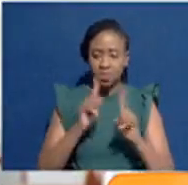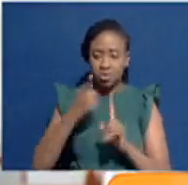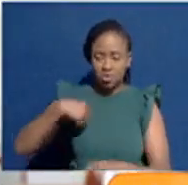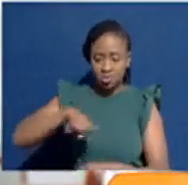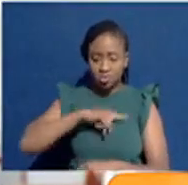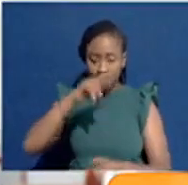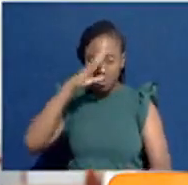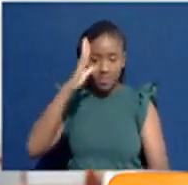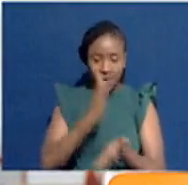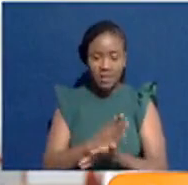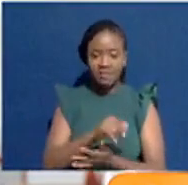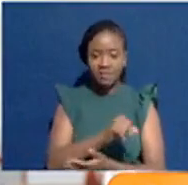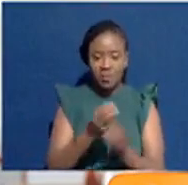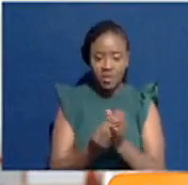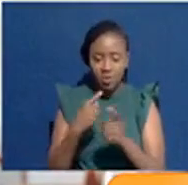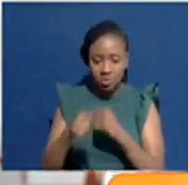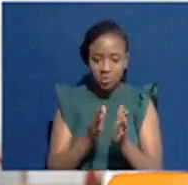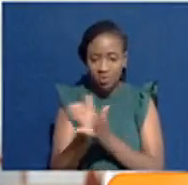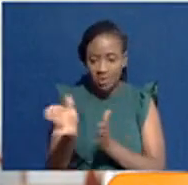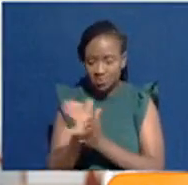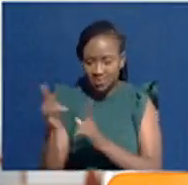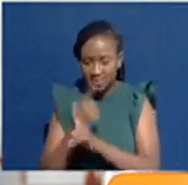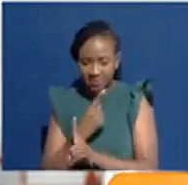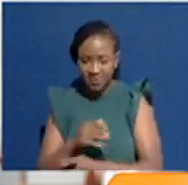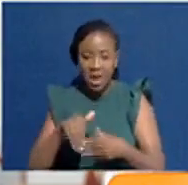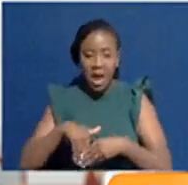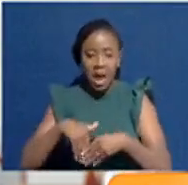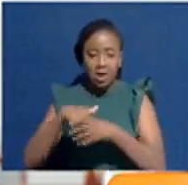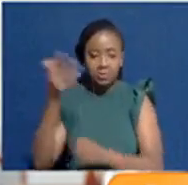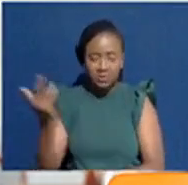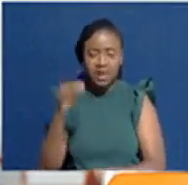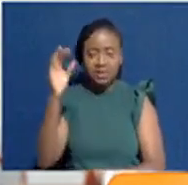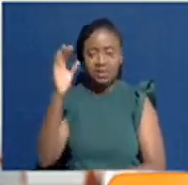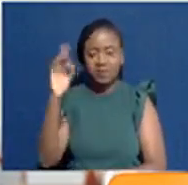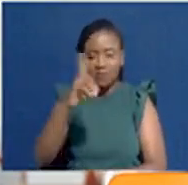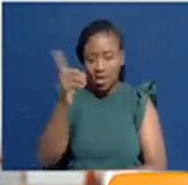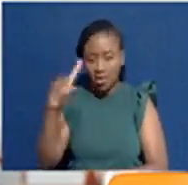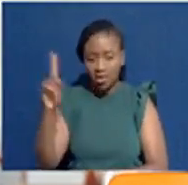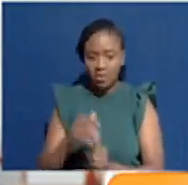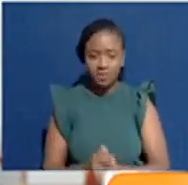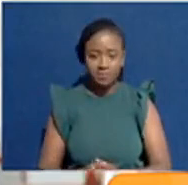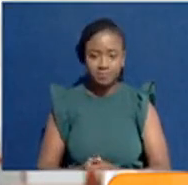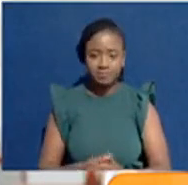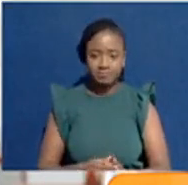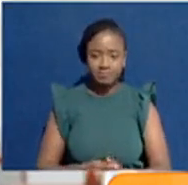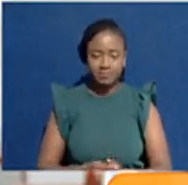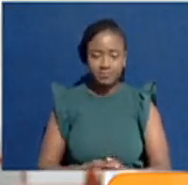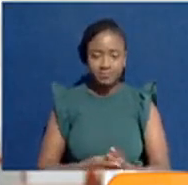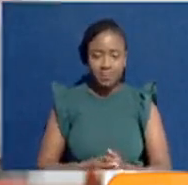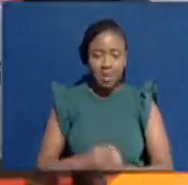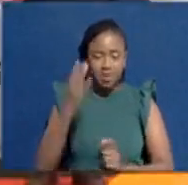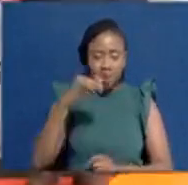growth, because we do think that the consumer that is outside of the big cities continues to grow.